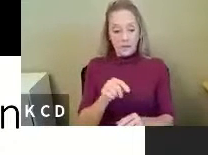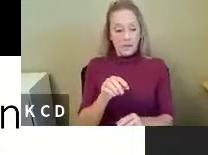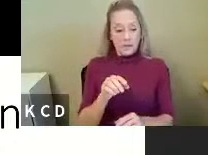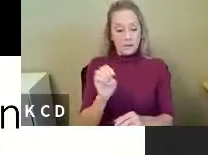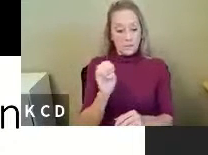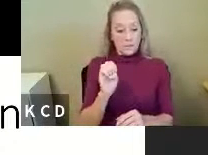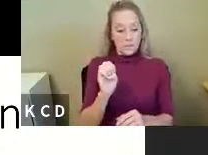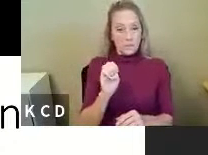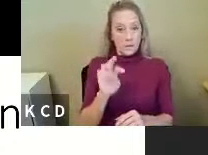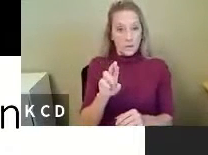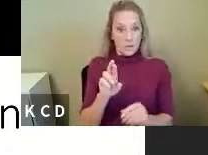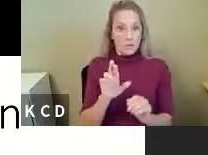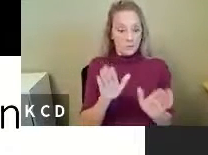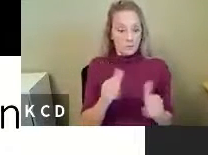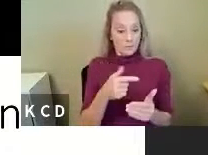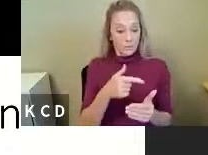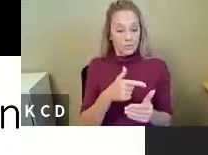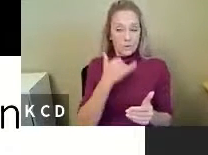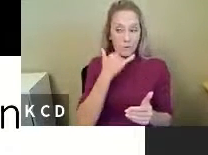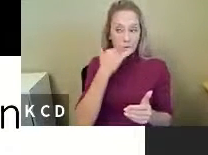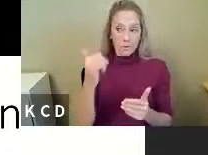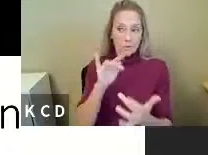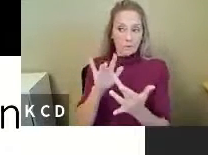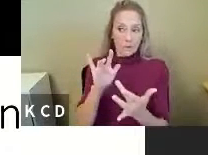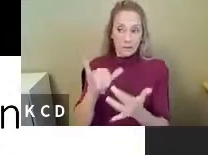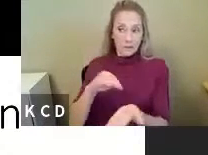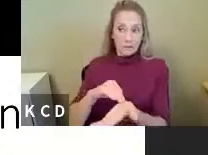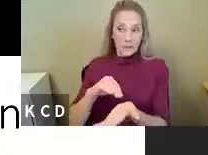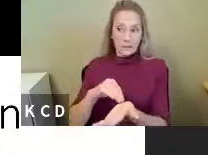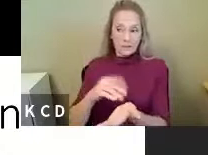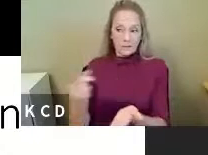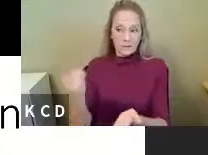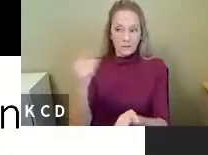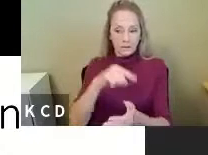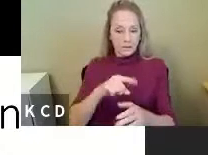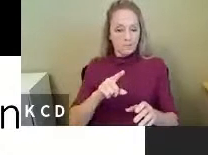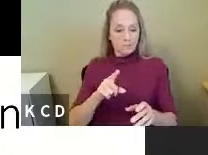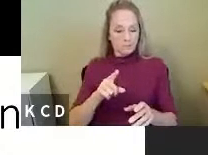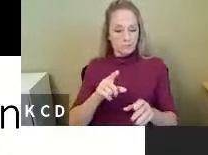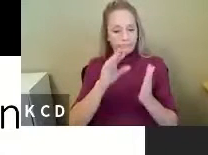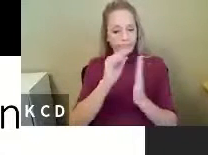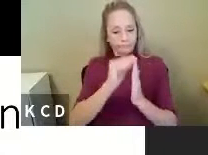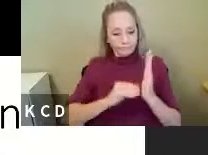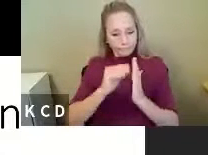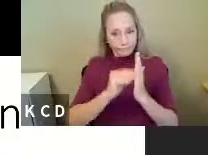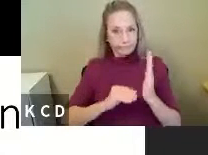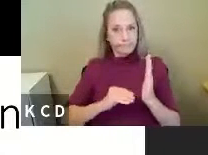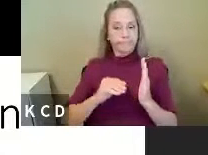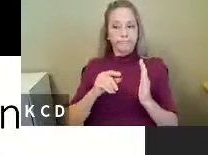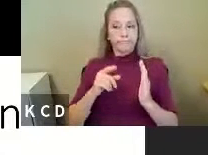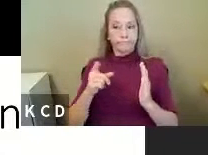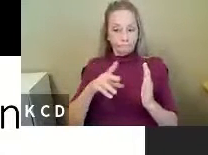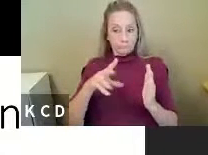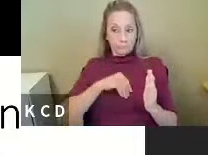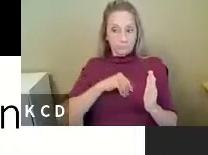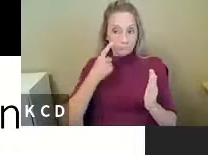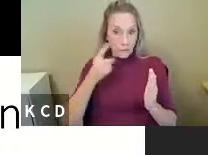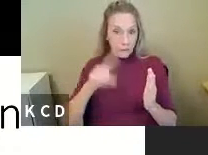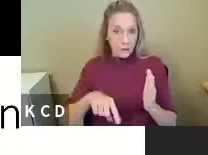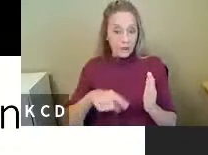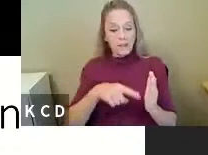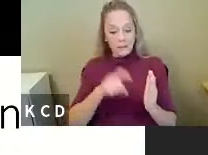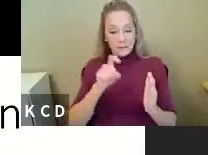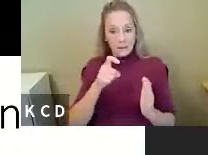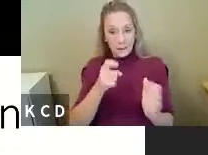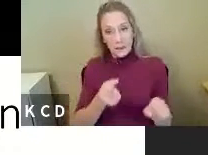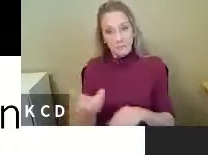physician is contacting a physician in these hospitals to come and do the admission. And then that physician also agrees the need to be admitted,